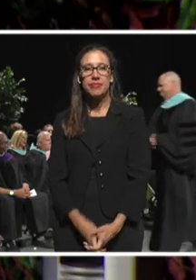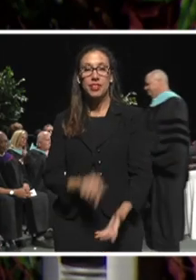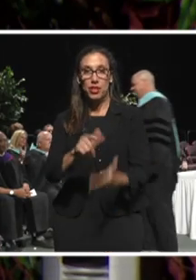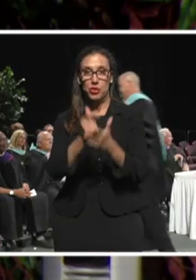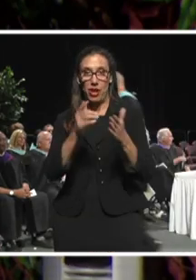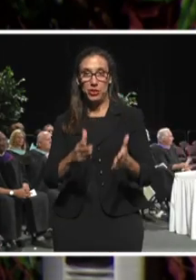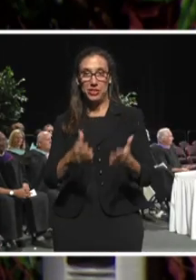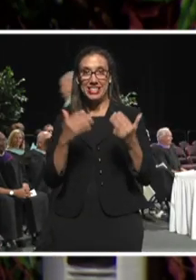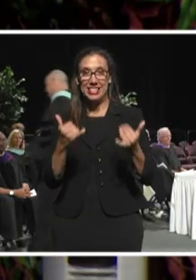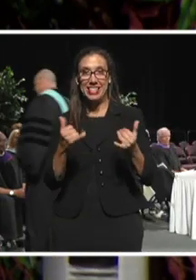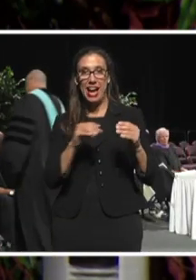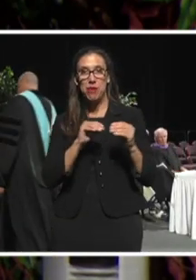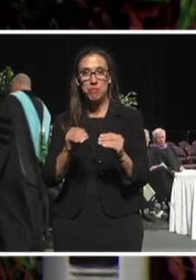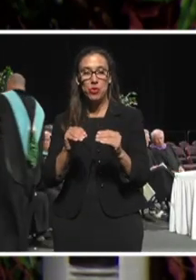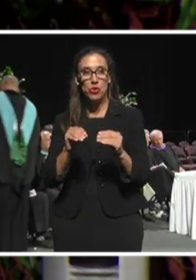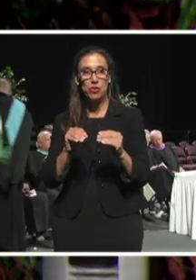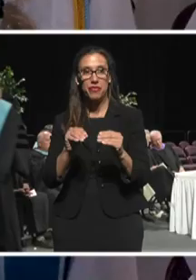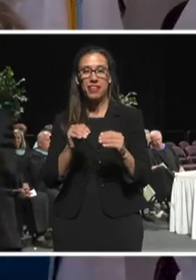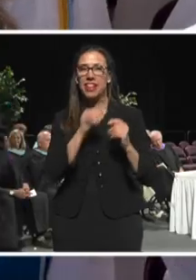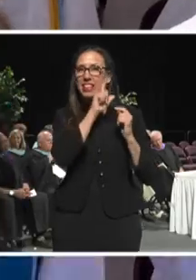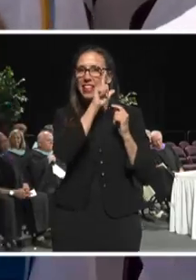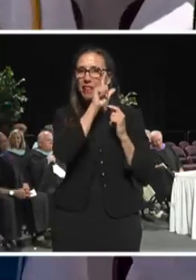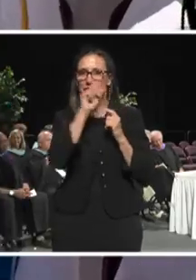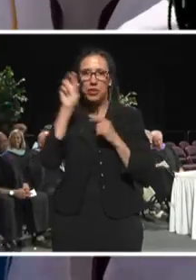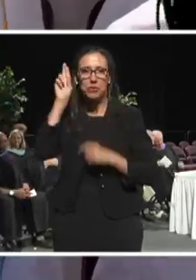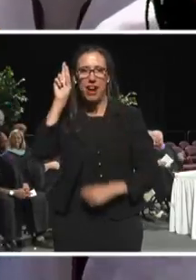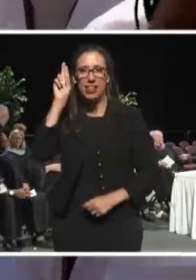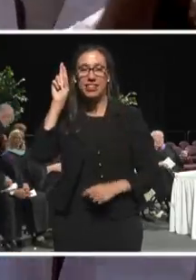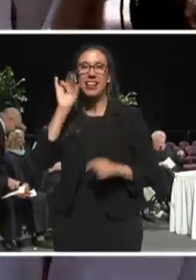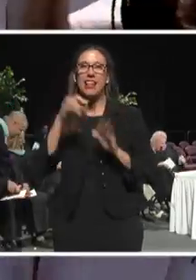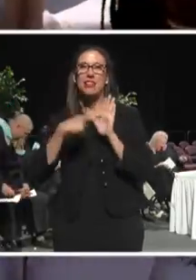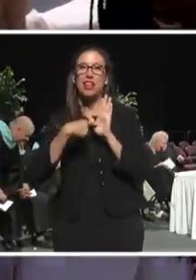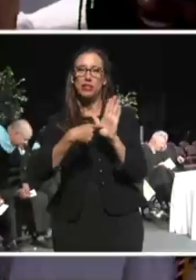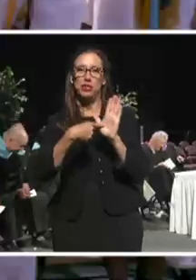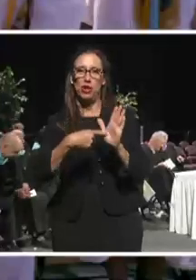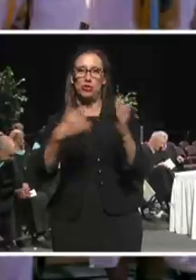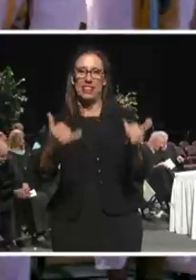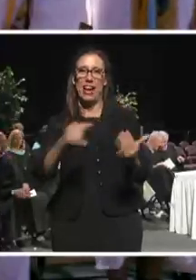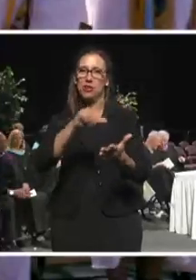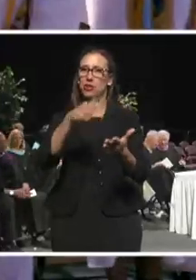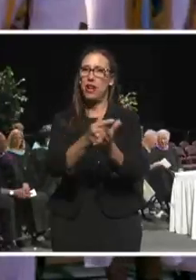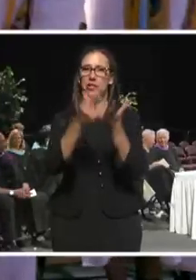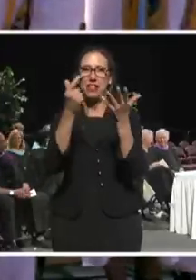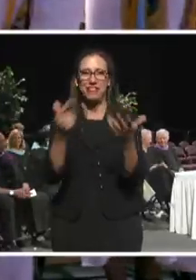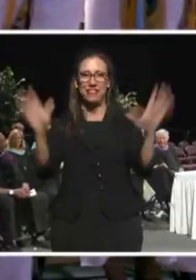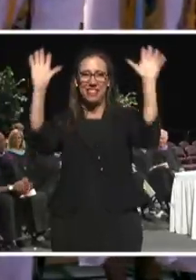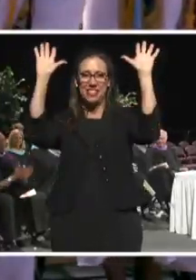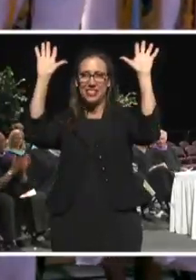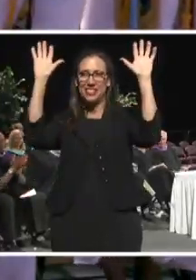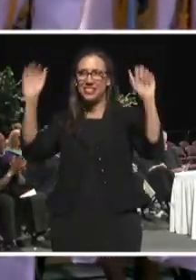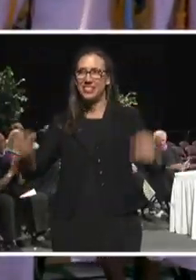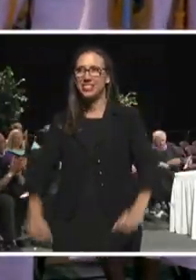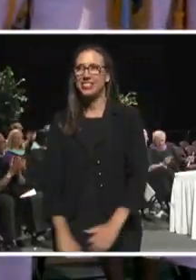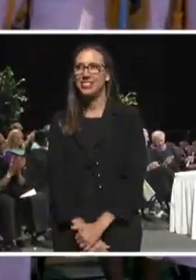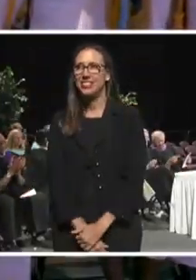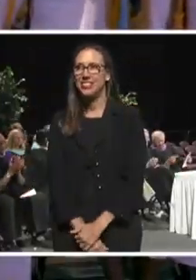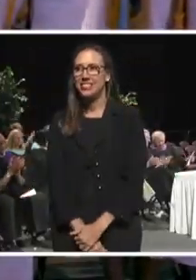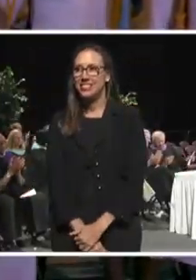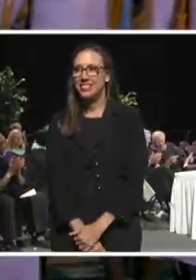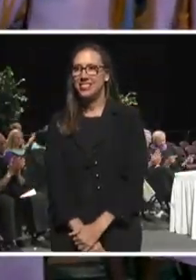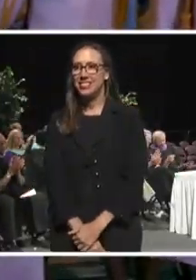Graduates, would you please move your tassels from left to right, signifying you are now officially graduates.